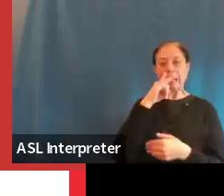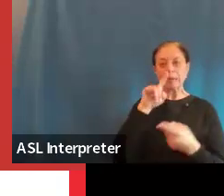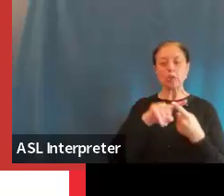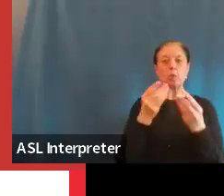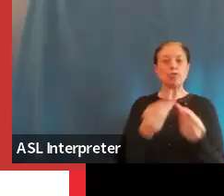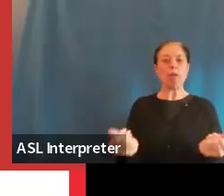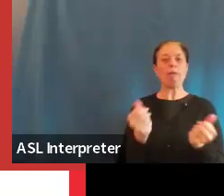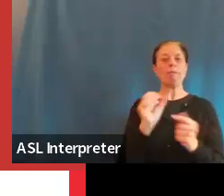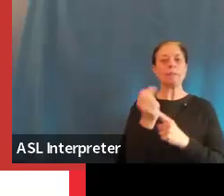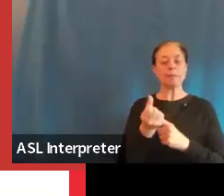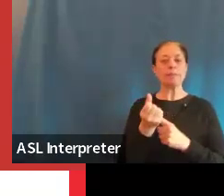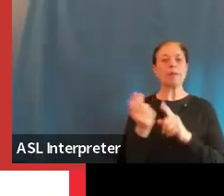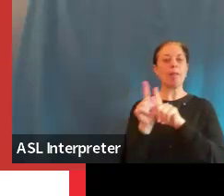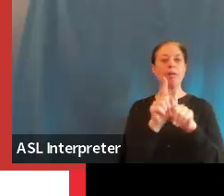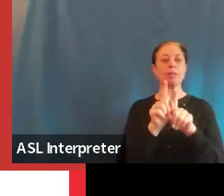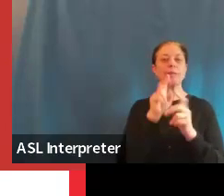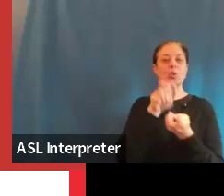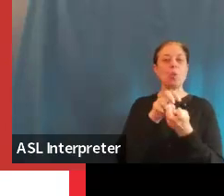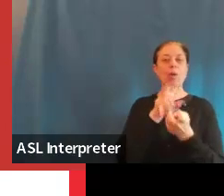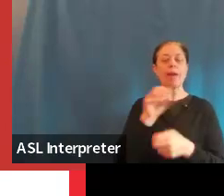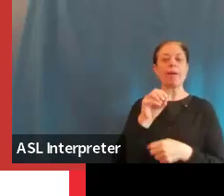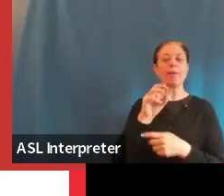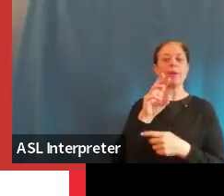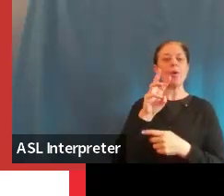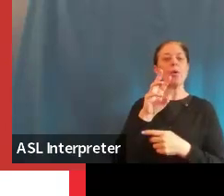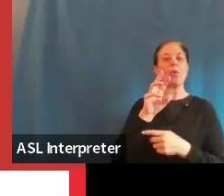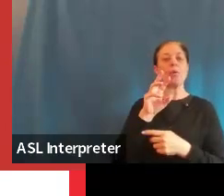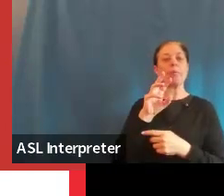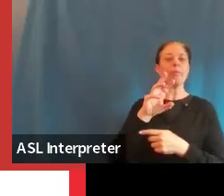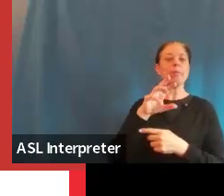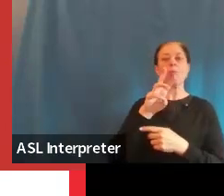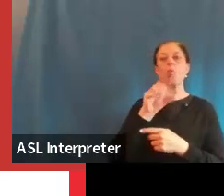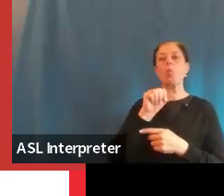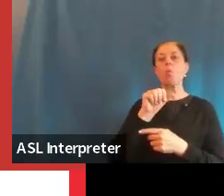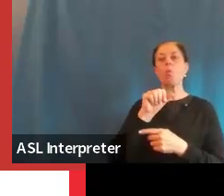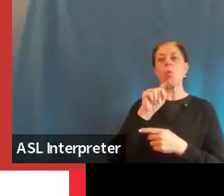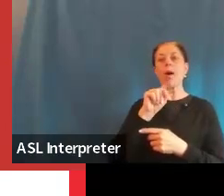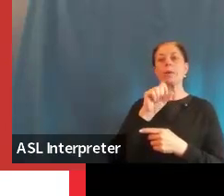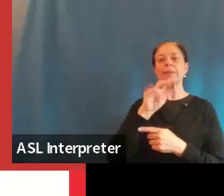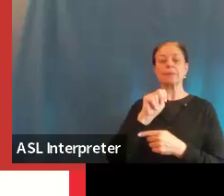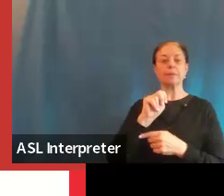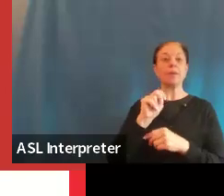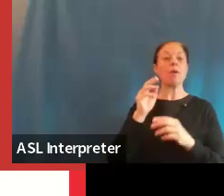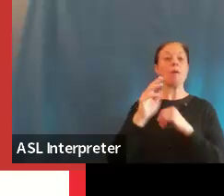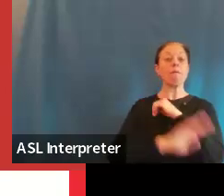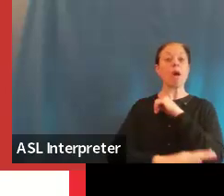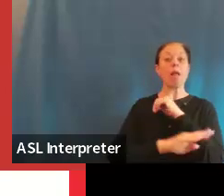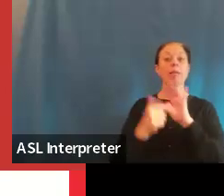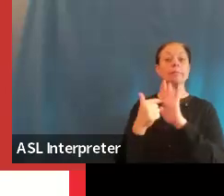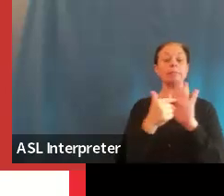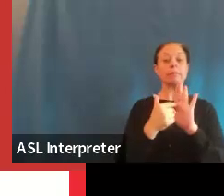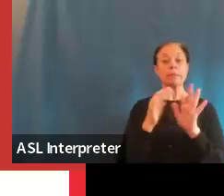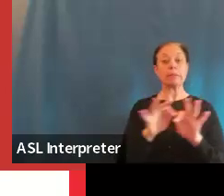the case alongside Squirrel and Watson. Its accessible format and fall setting make it especially appealing for